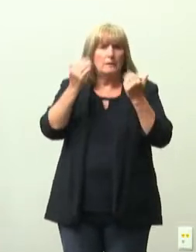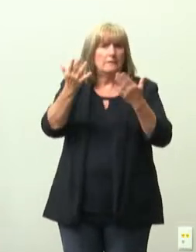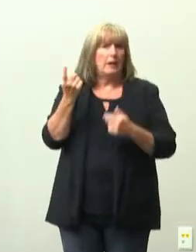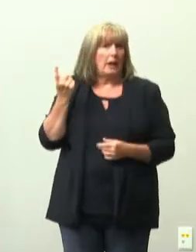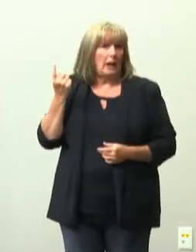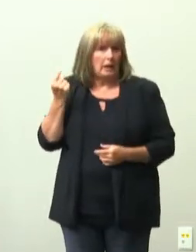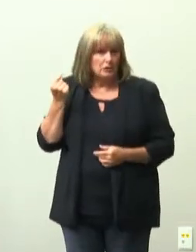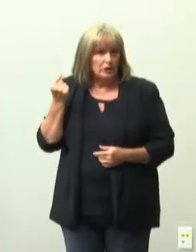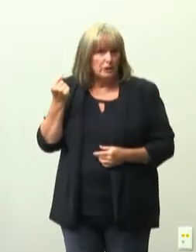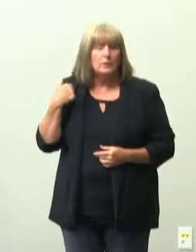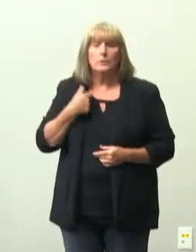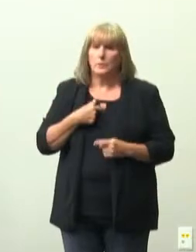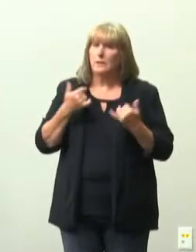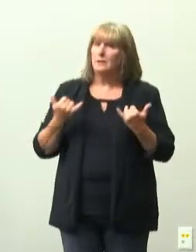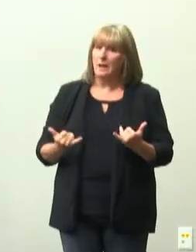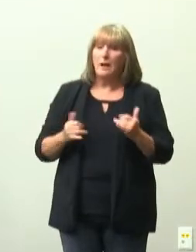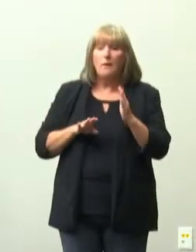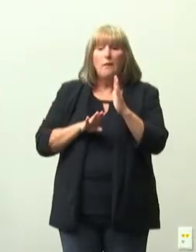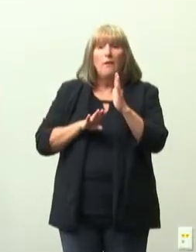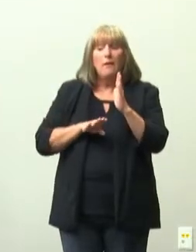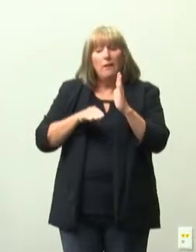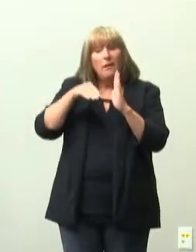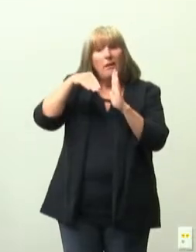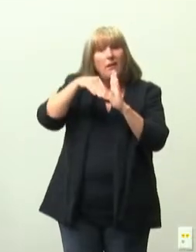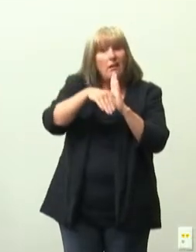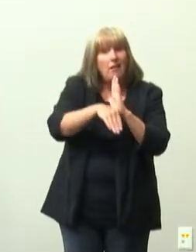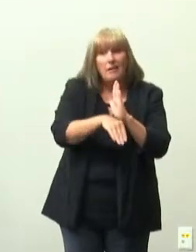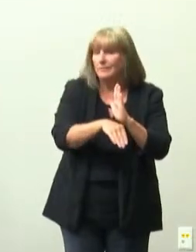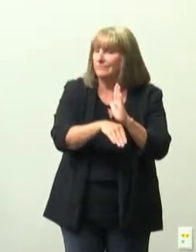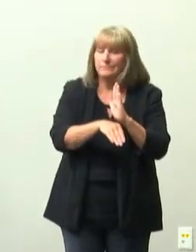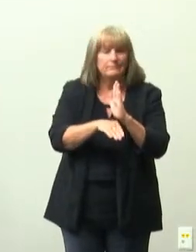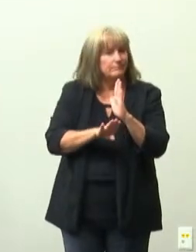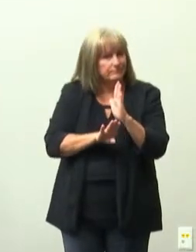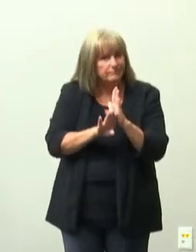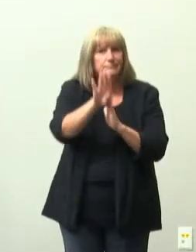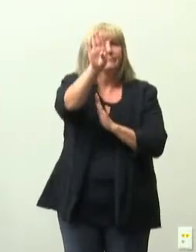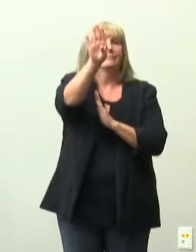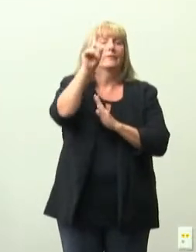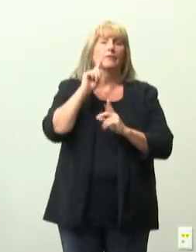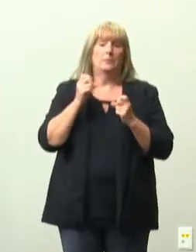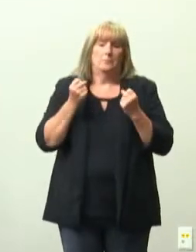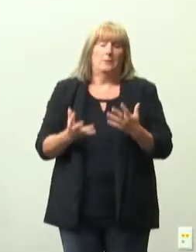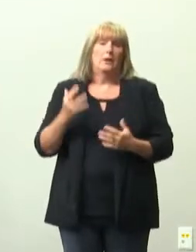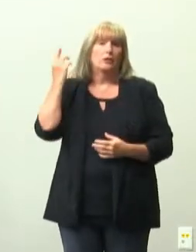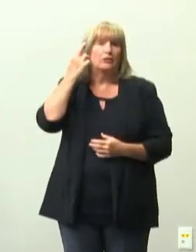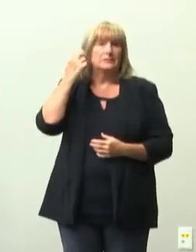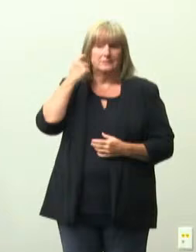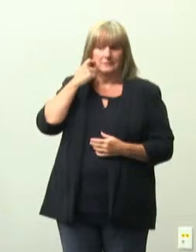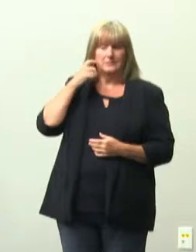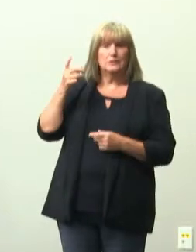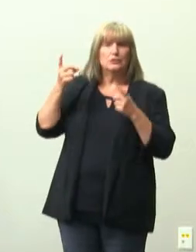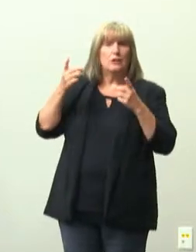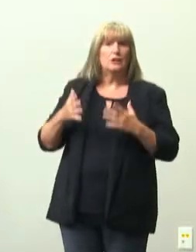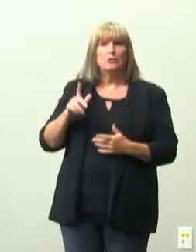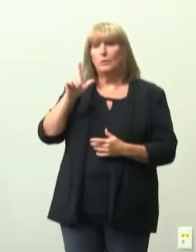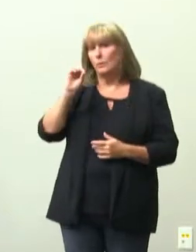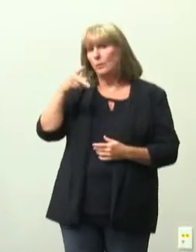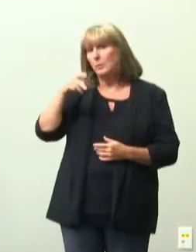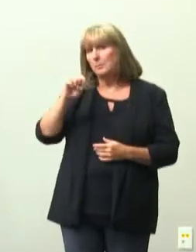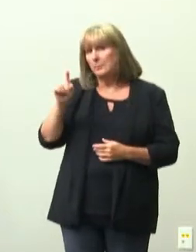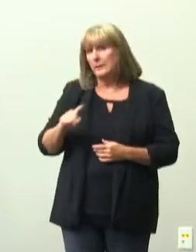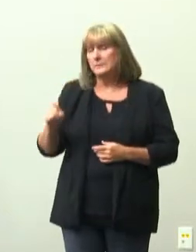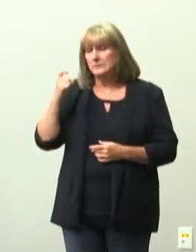are clearly going in the wrong direction, and for a lot of the reasons that Director Lopez has